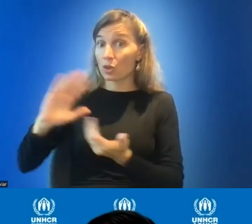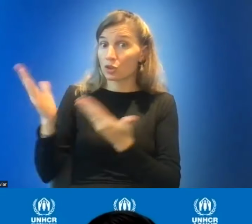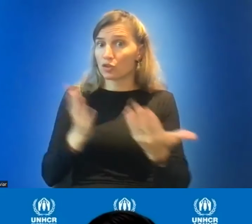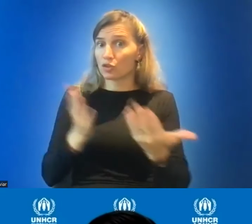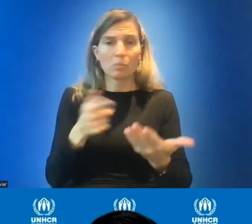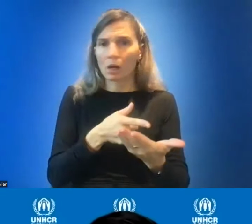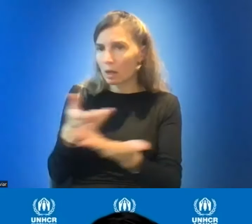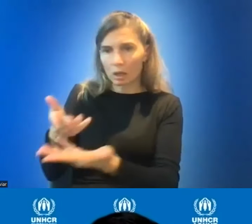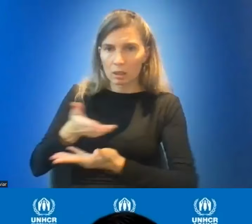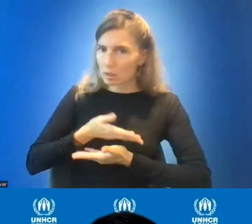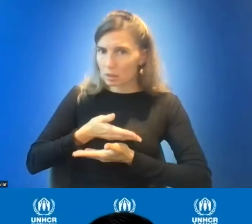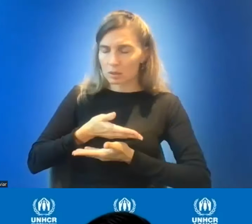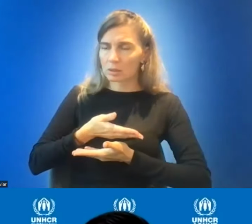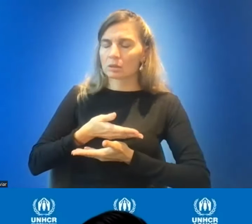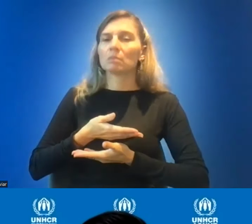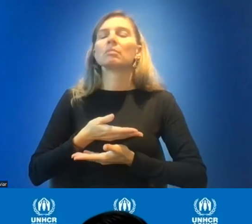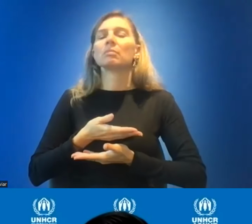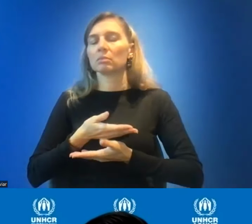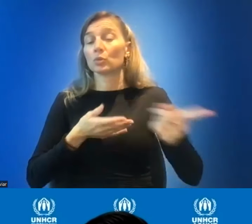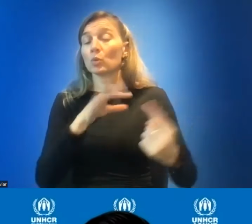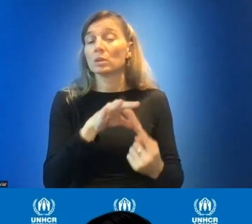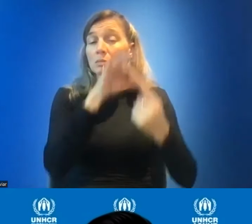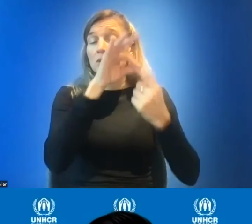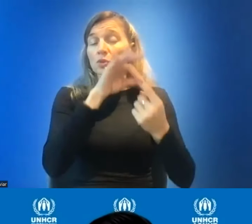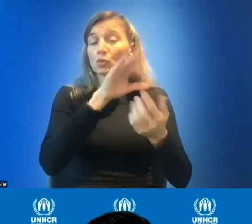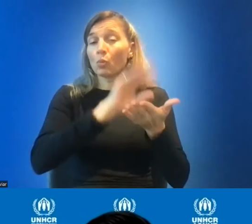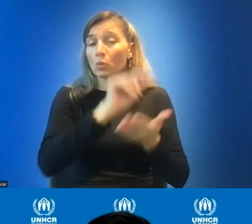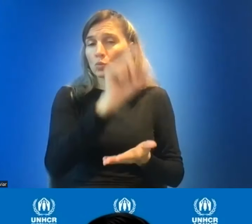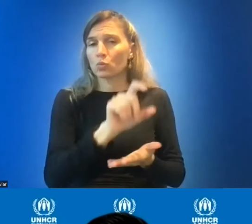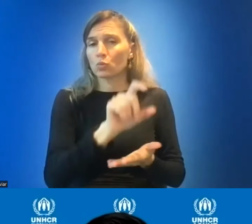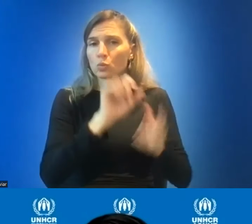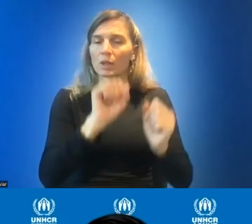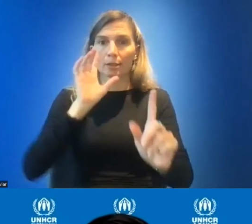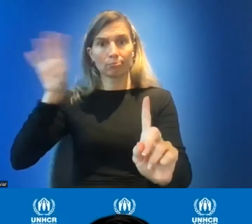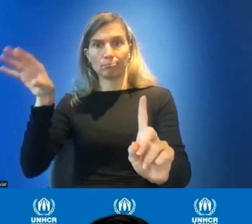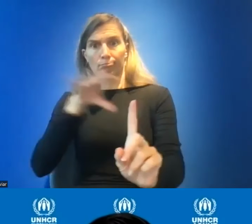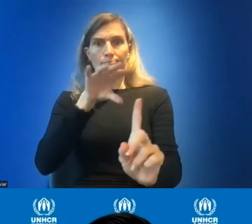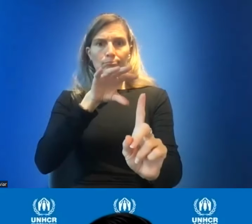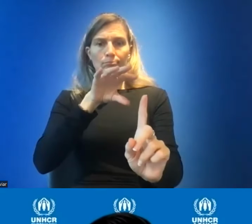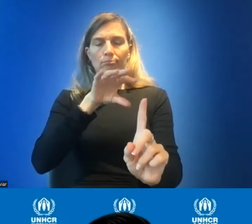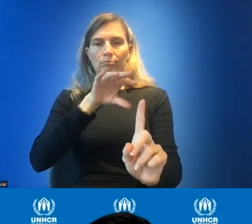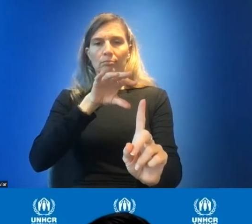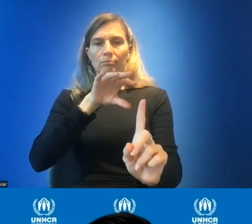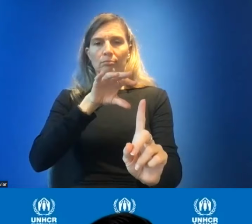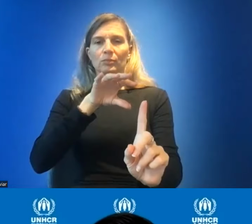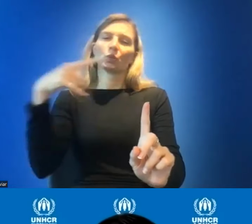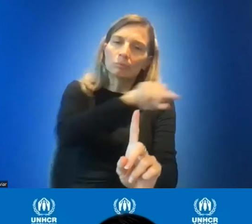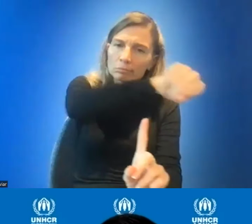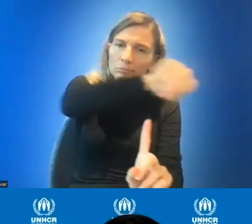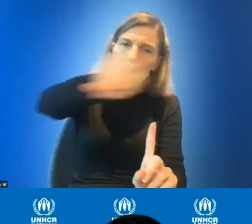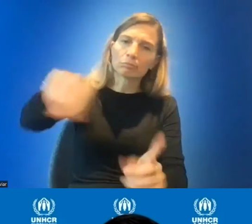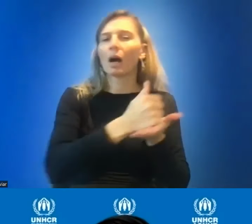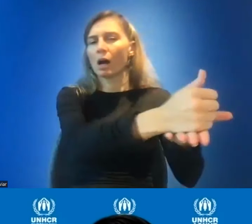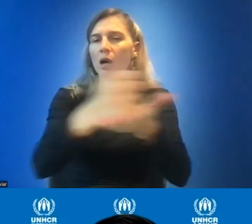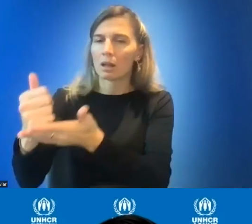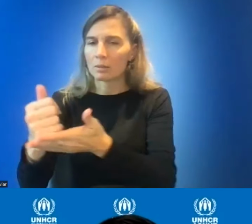can highlight those cases, get some attention, and then maybe that will help facilitate access